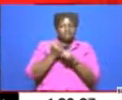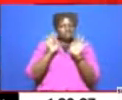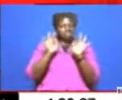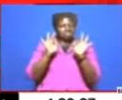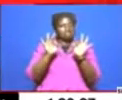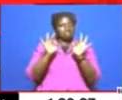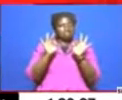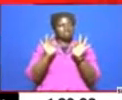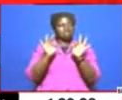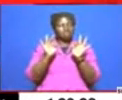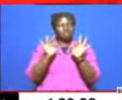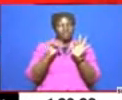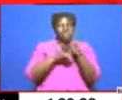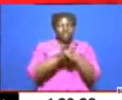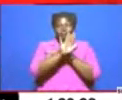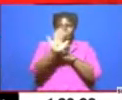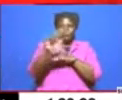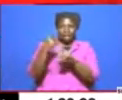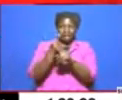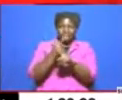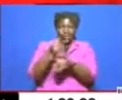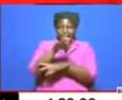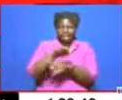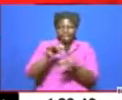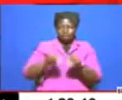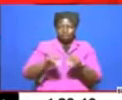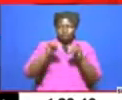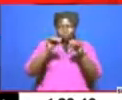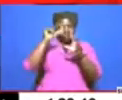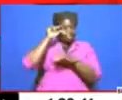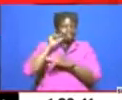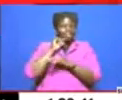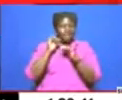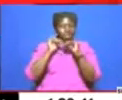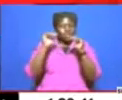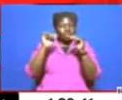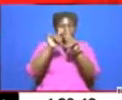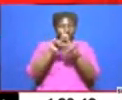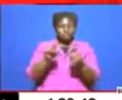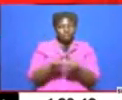in their respective fields to promote gender equality and the empowerment of women.